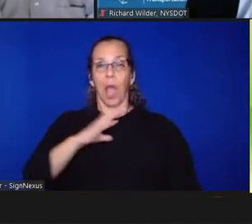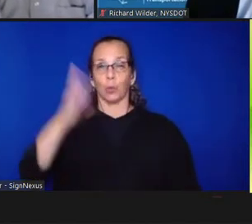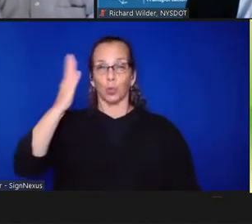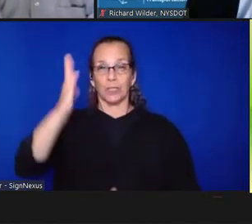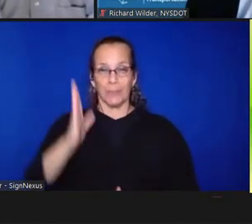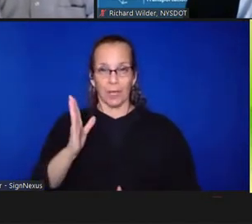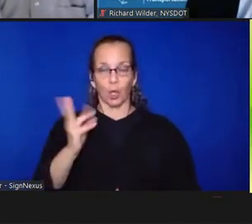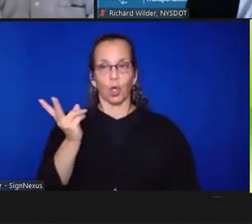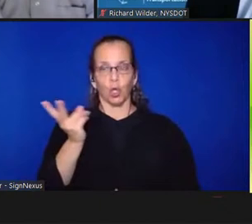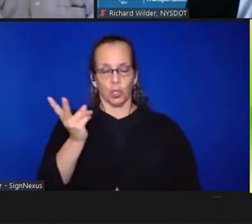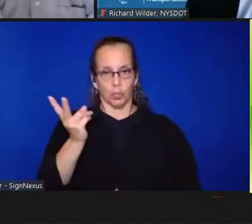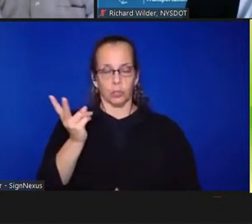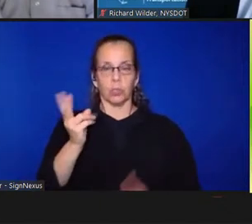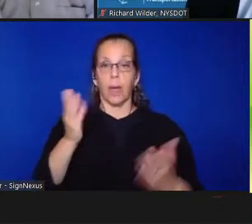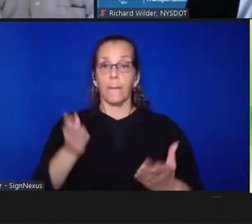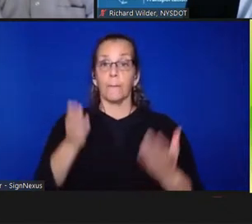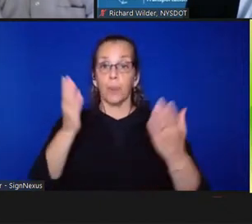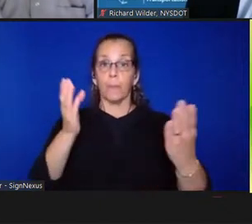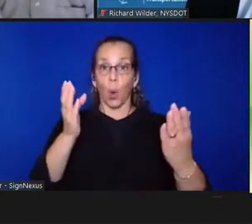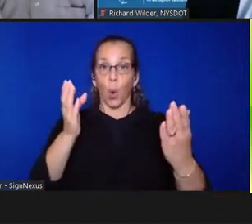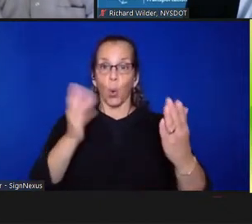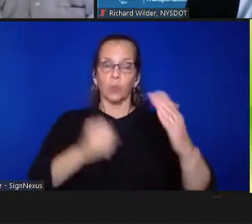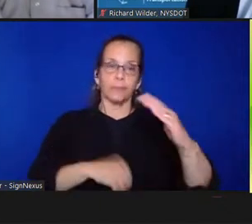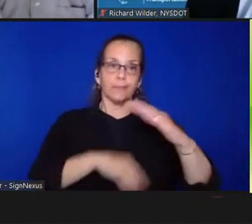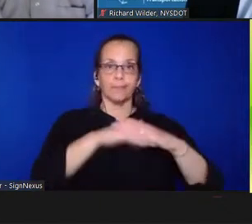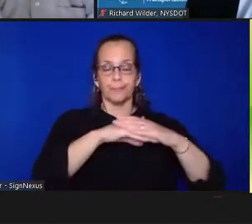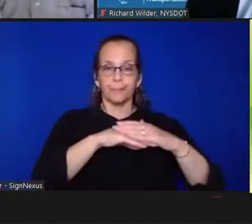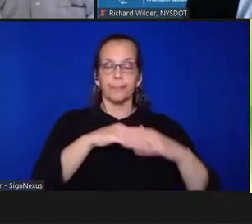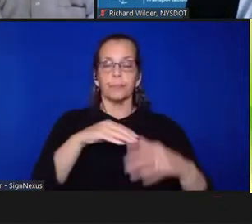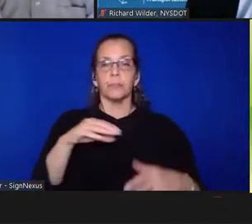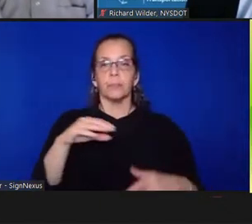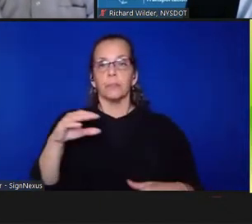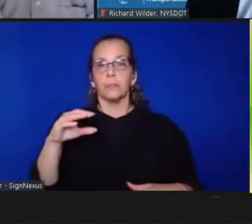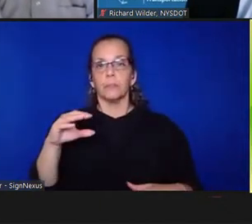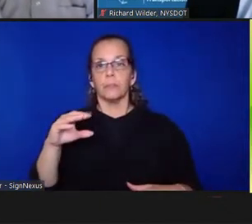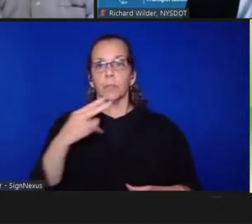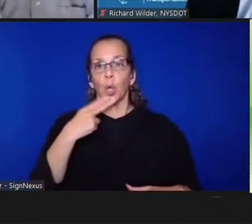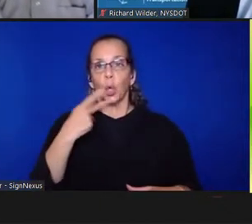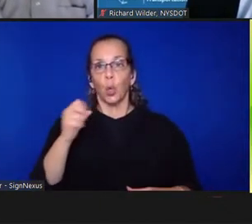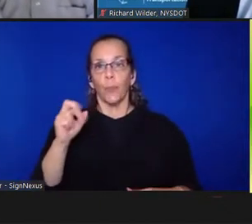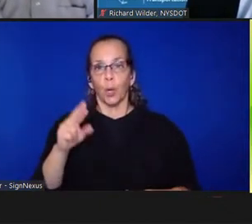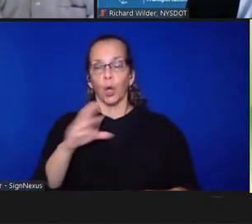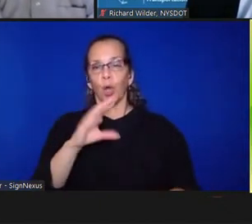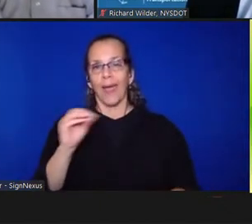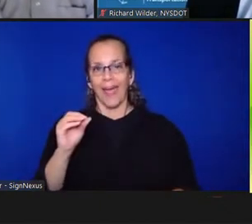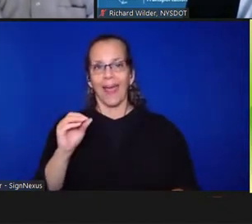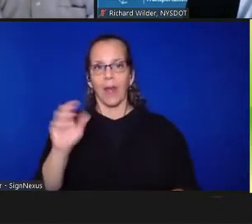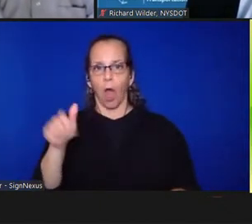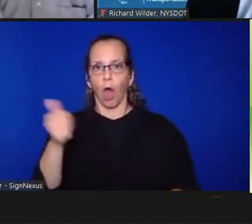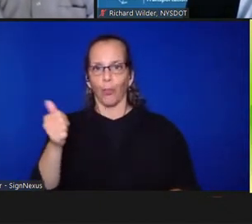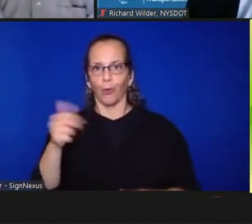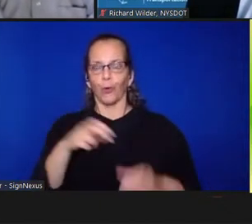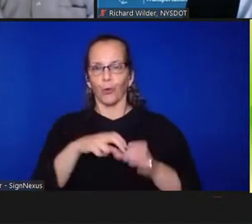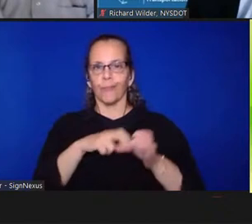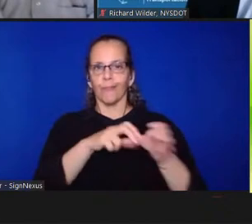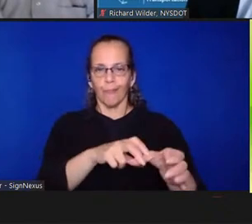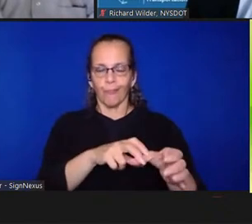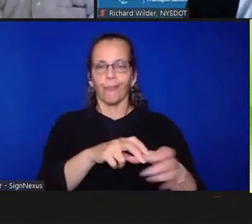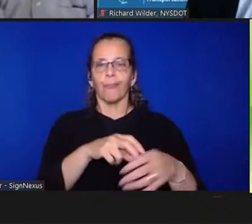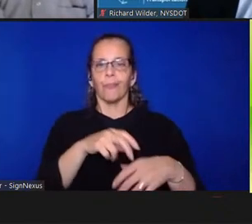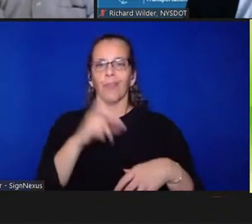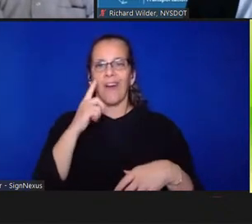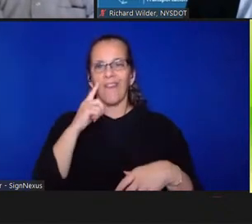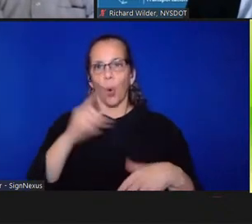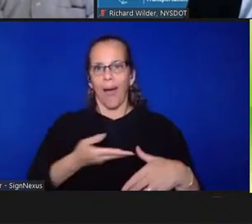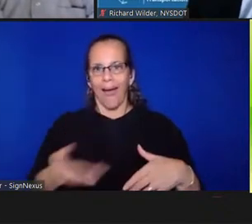proposed a cap on Uber and for higher Vehicles the the cap would have limited expansion of the fur hire vehicle